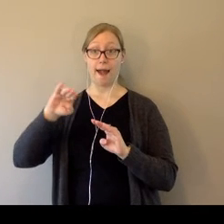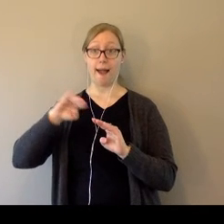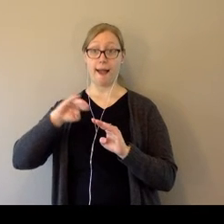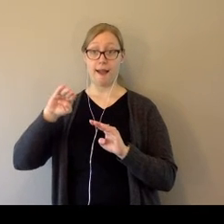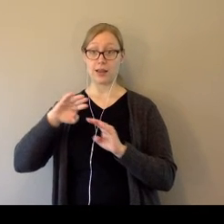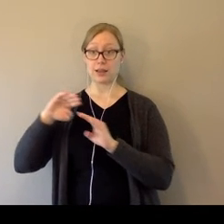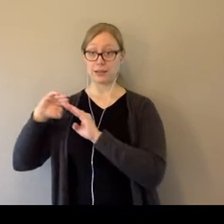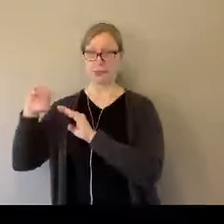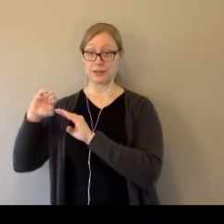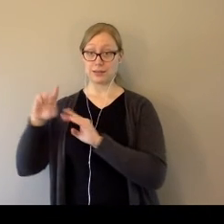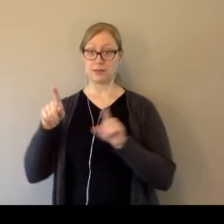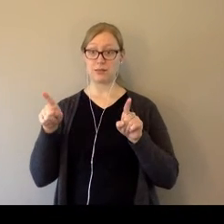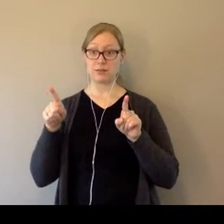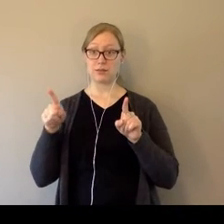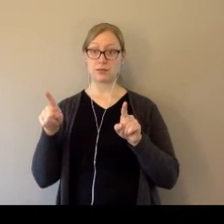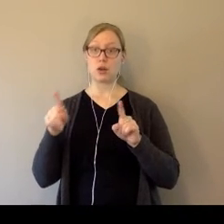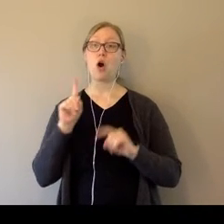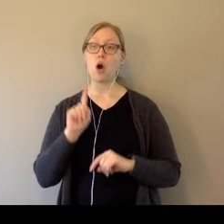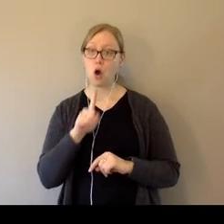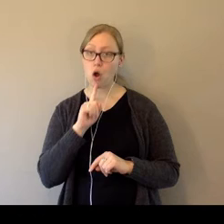are proportional.